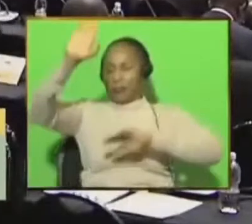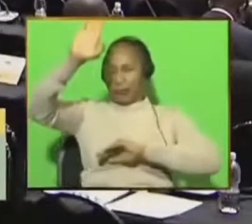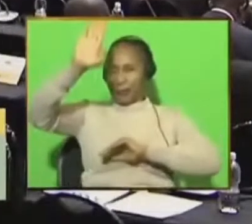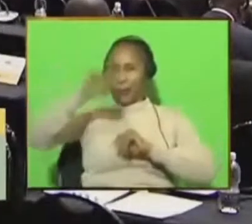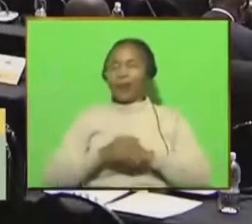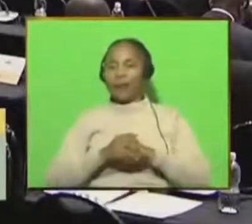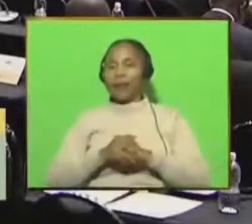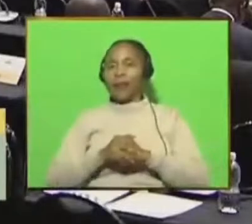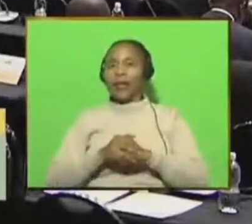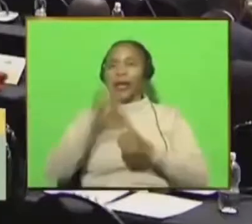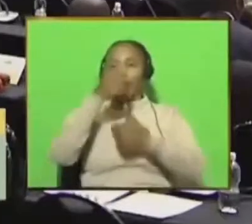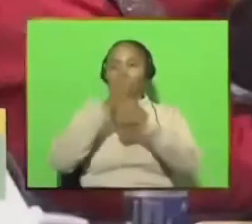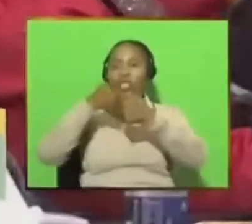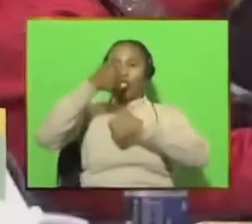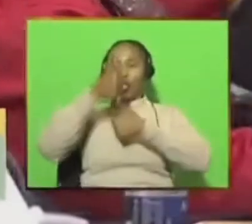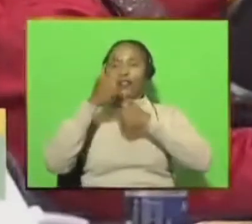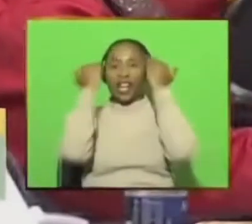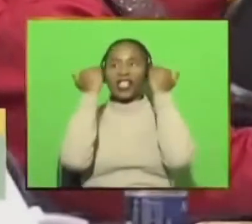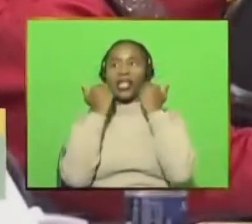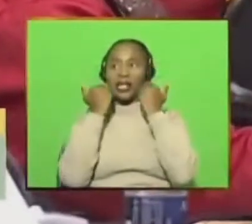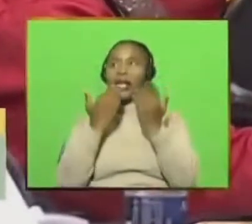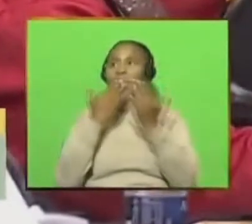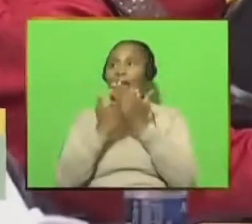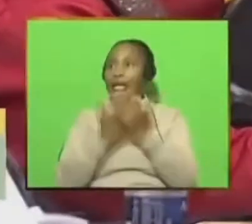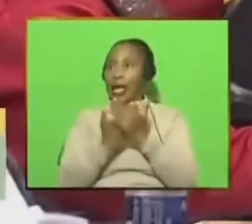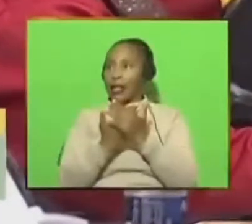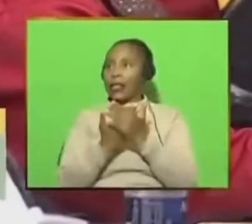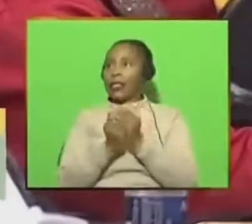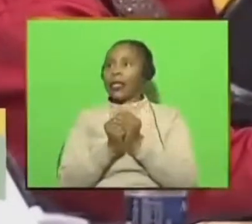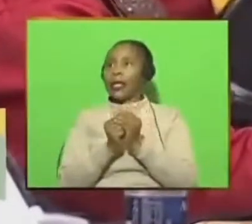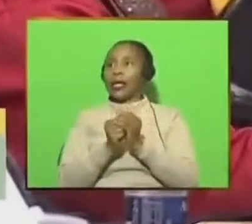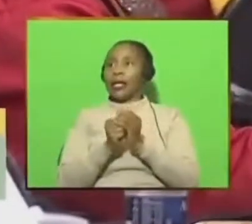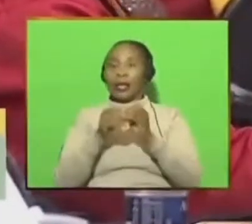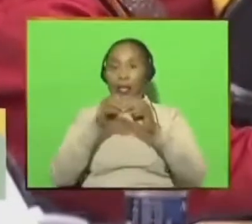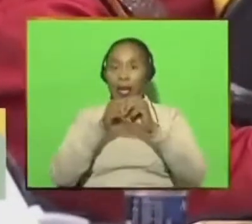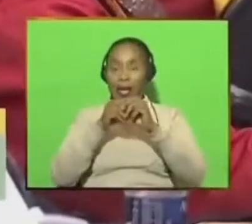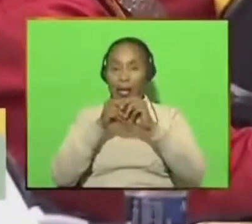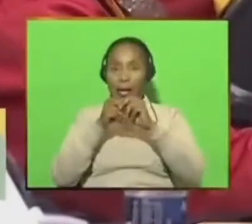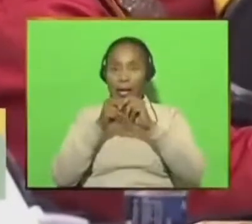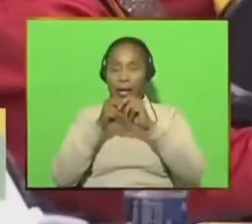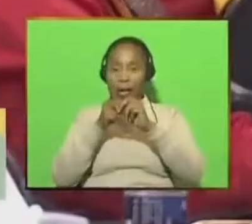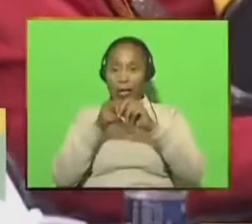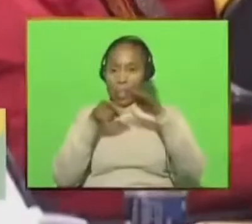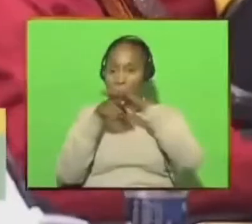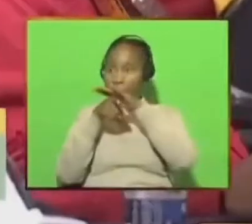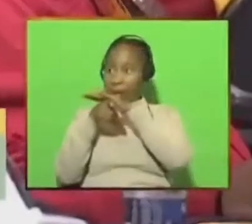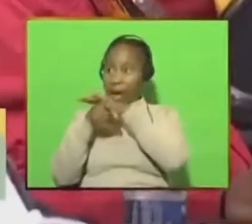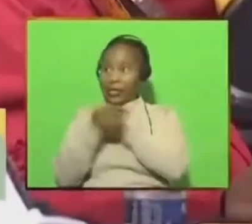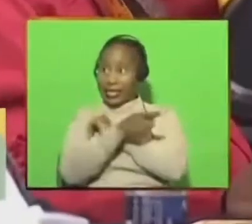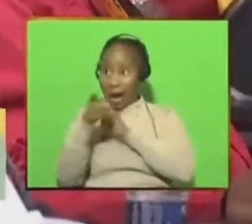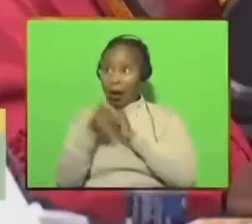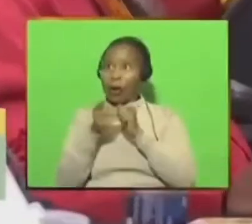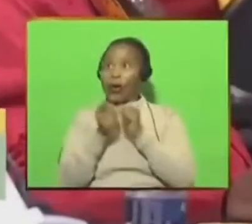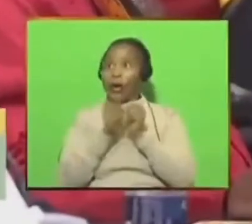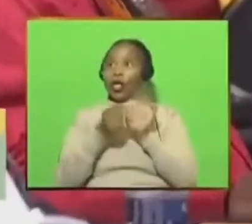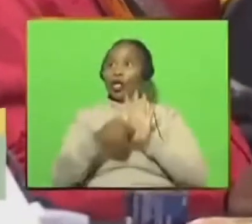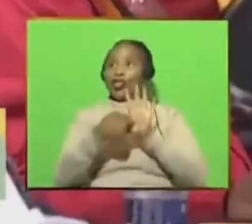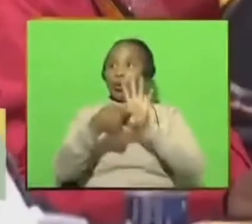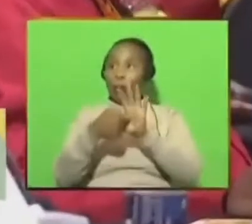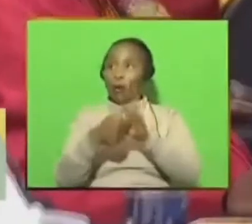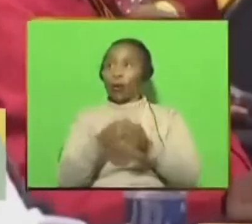Can these cameras that are showing us here Chief when we Justice? speak, go Yes. also show the vote counting? I'm